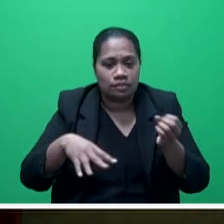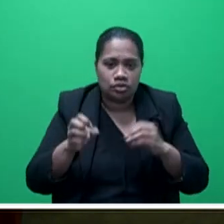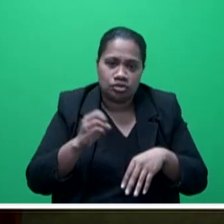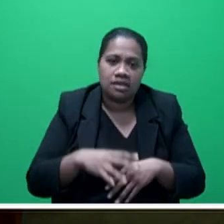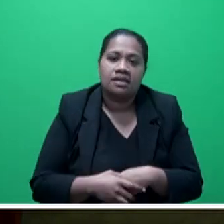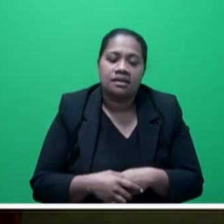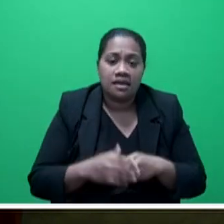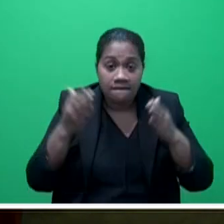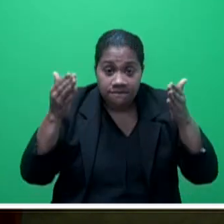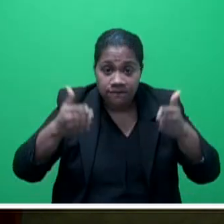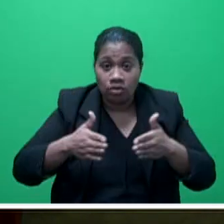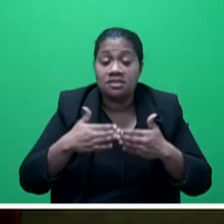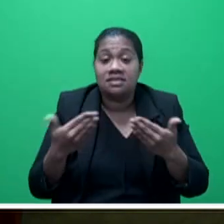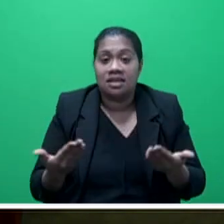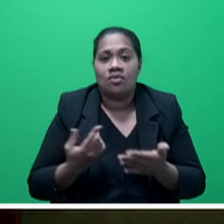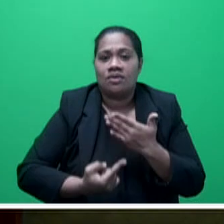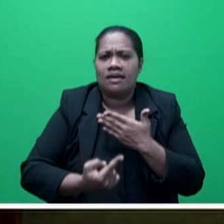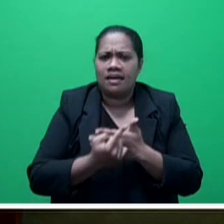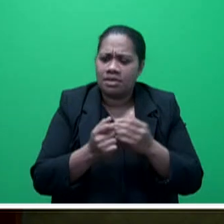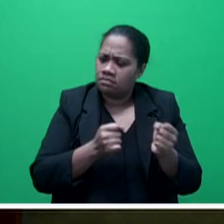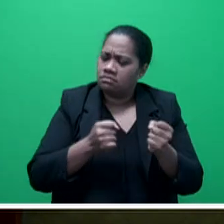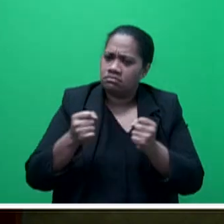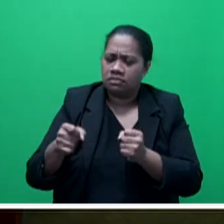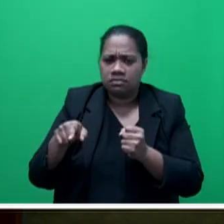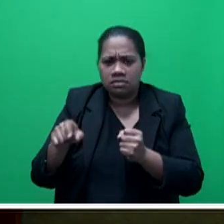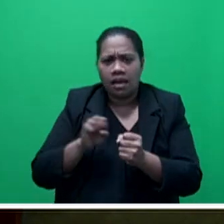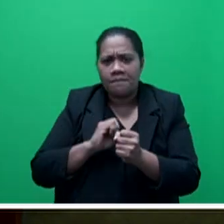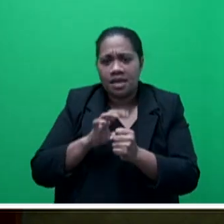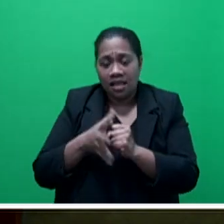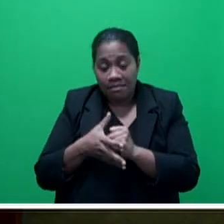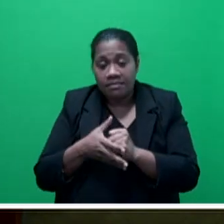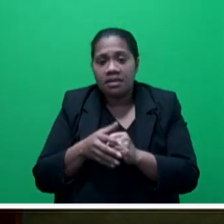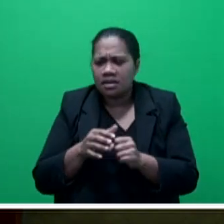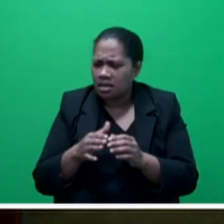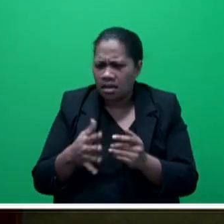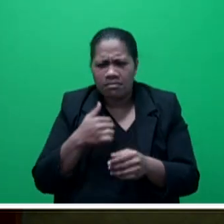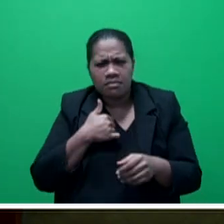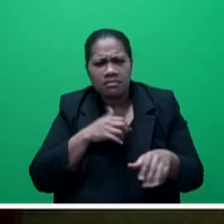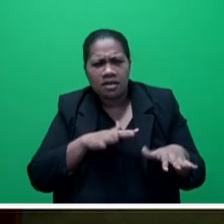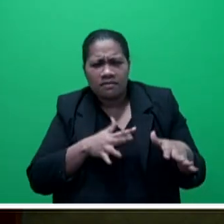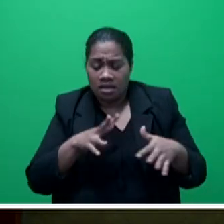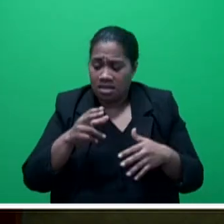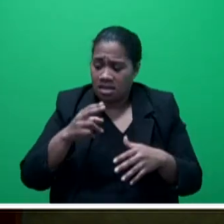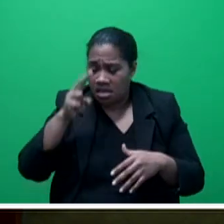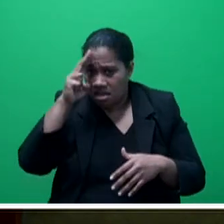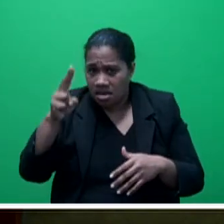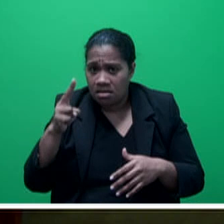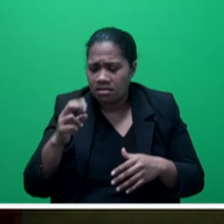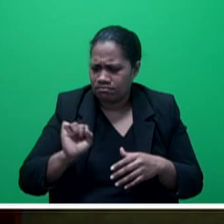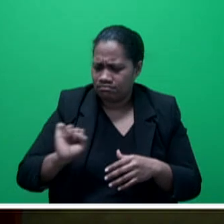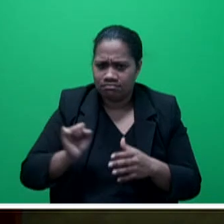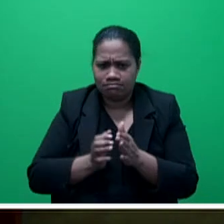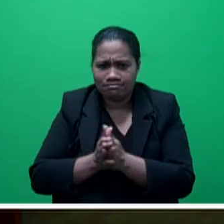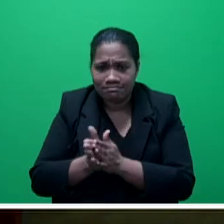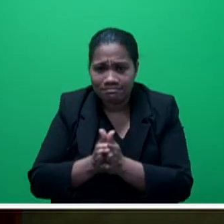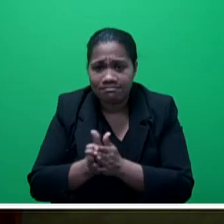as focus now has shifted on the pandemic. I fear that developed nations, in their desire to restart the global